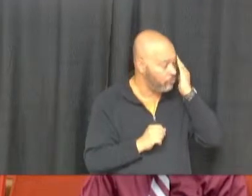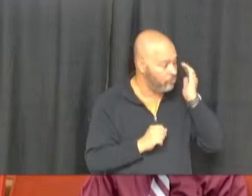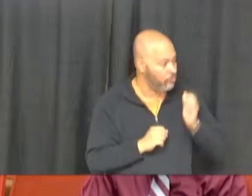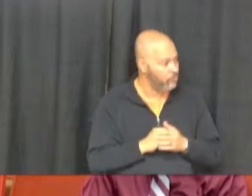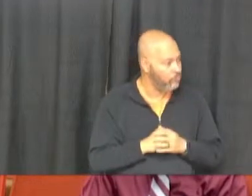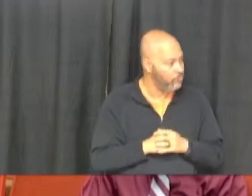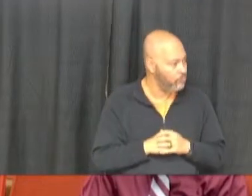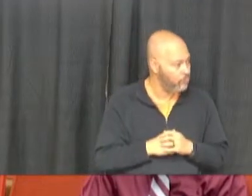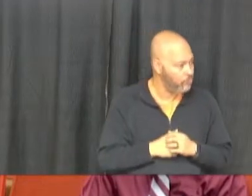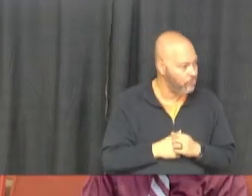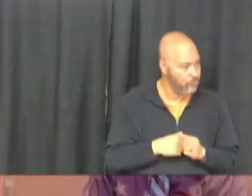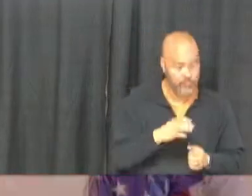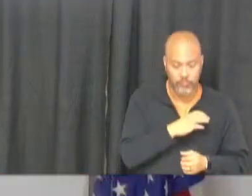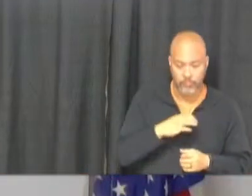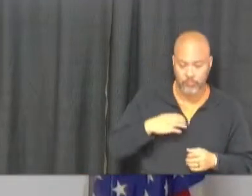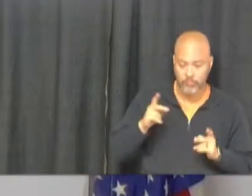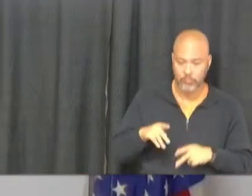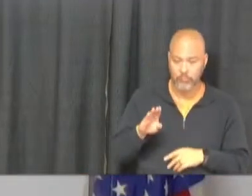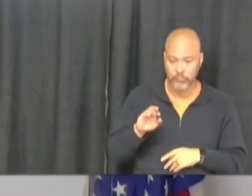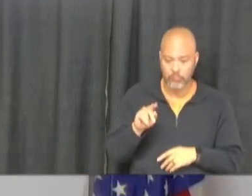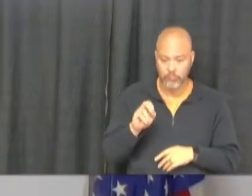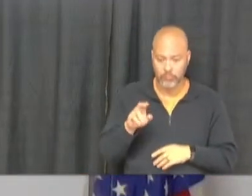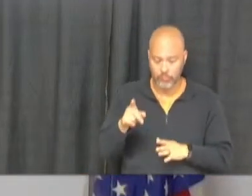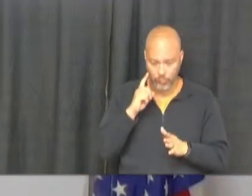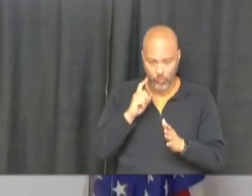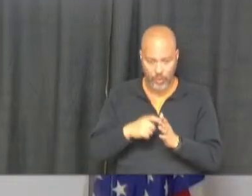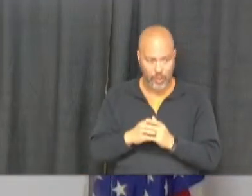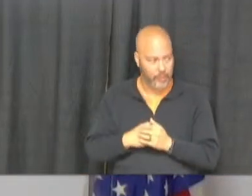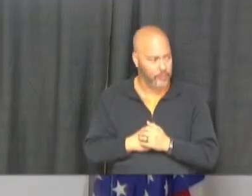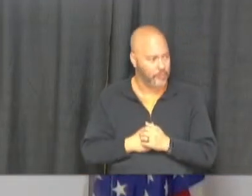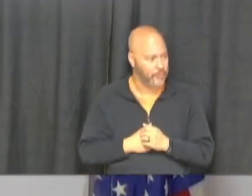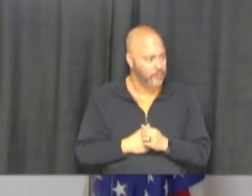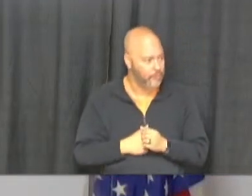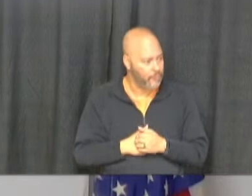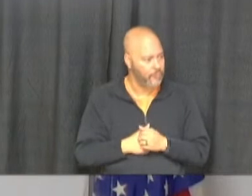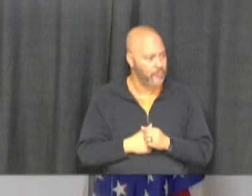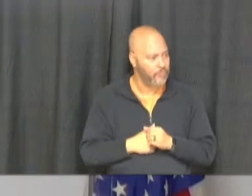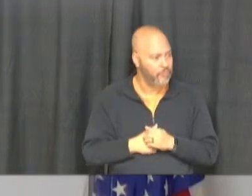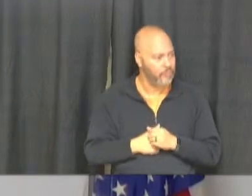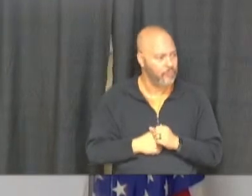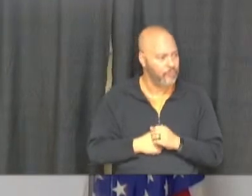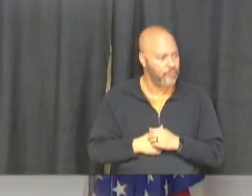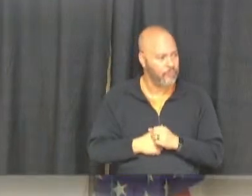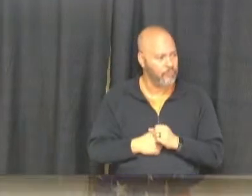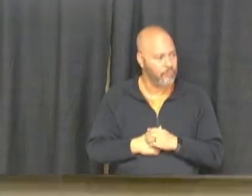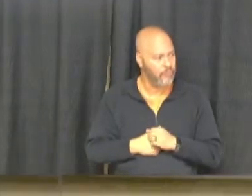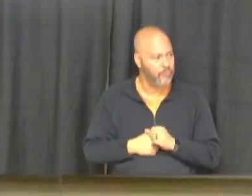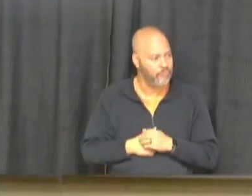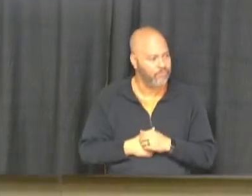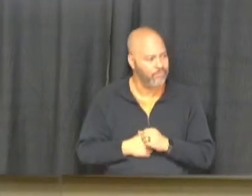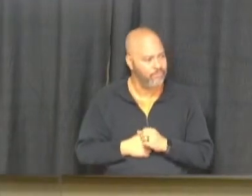Okay. Councilperson Butler, you're recognized. Thank you, Mayor.